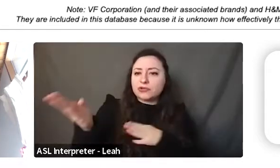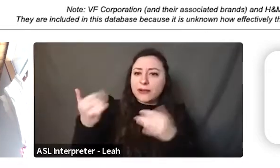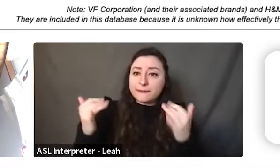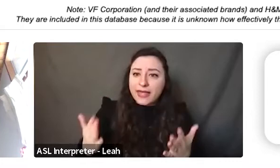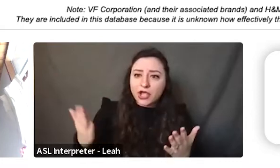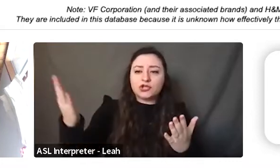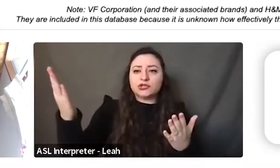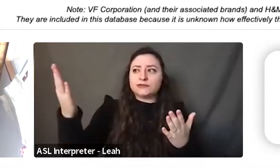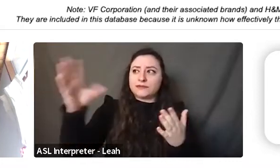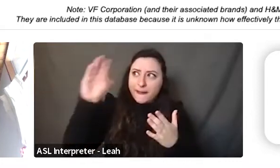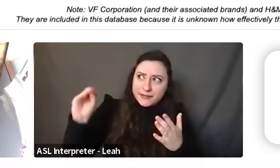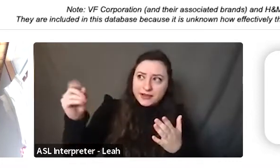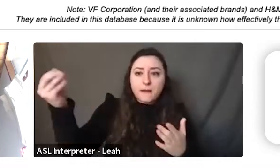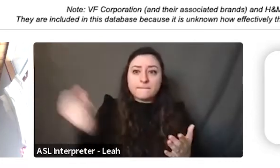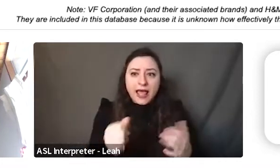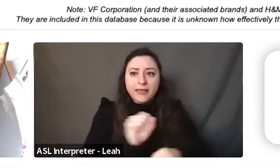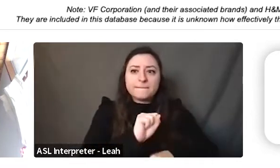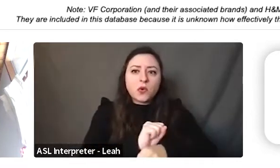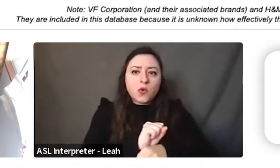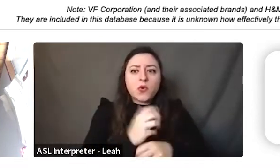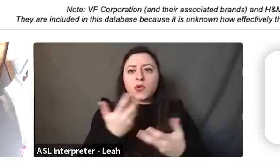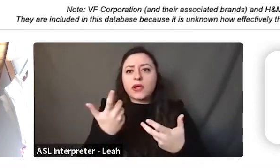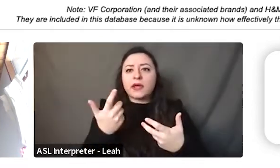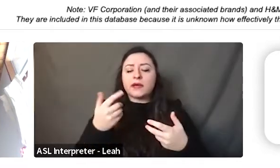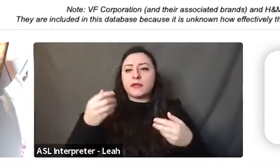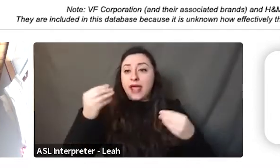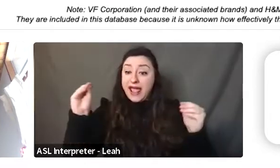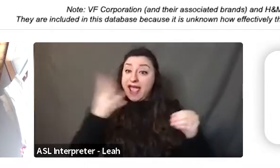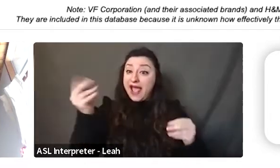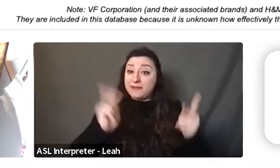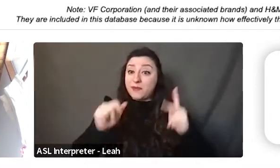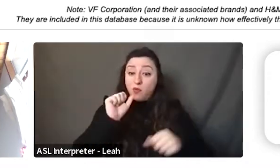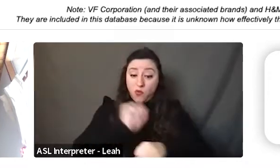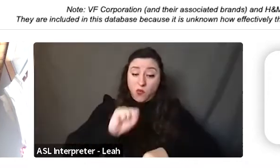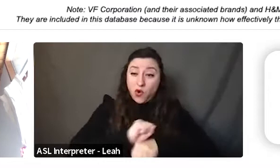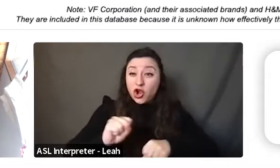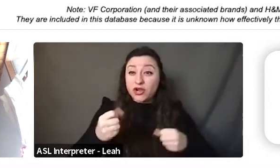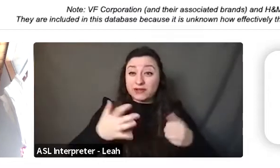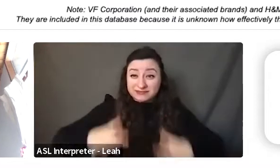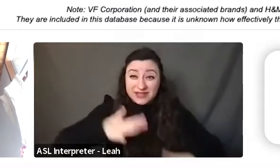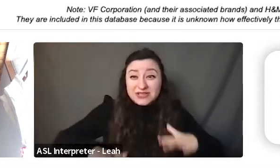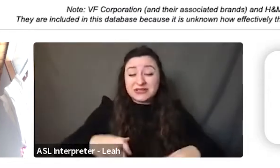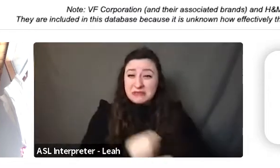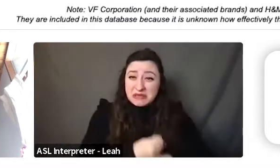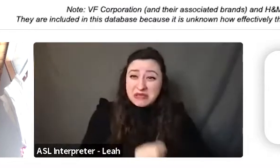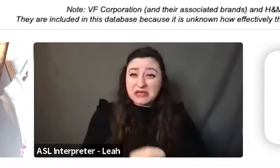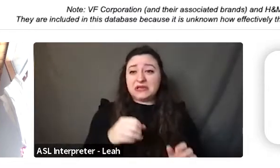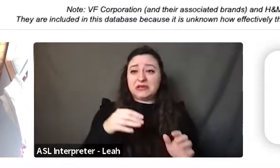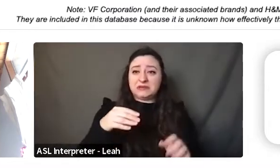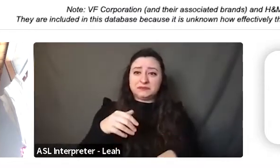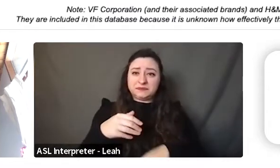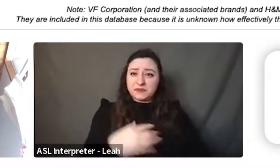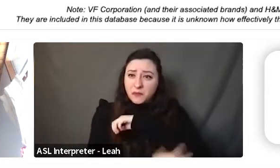in to pay their employees and to pay the garment workers who were unpaid in the wake of COVID, basically through